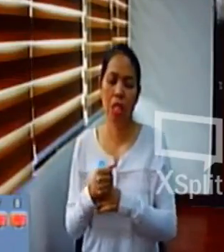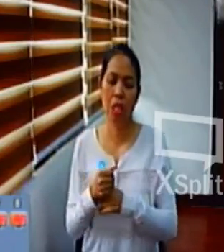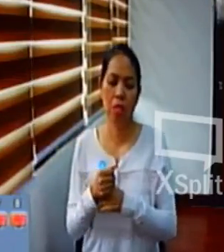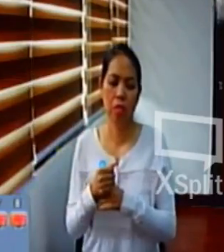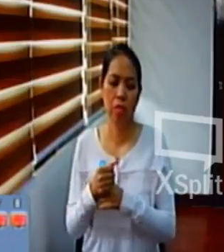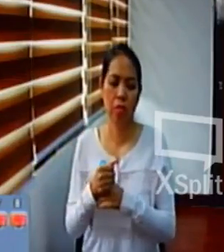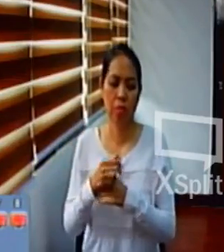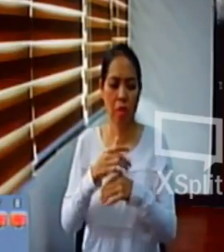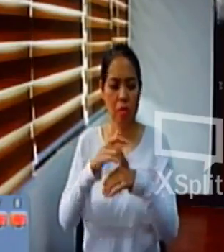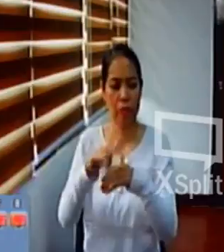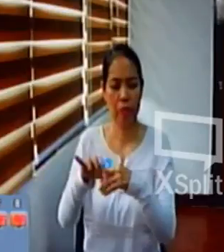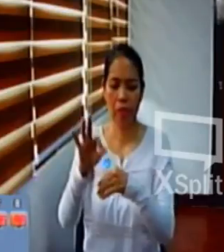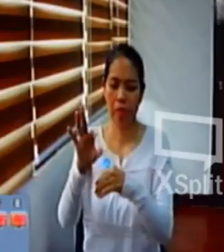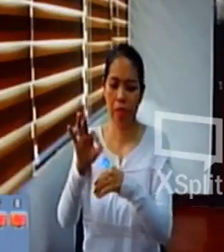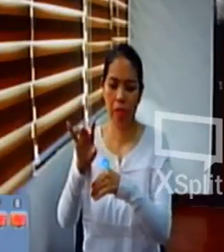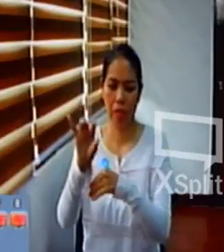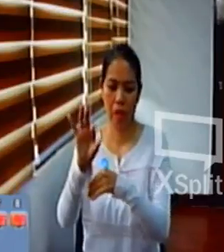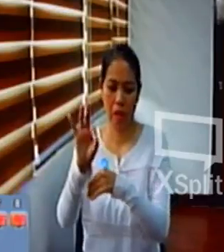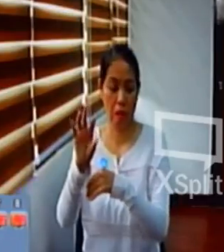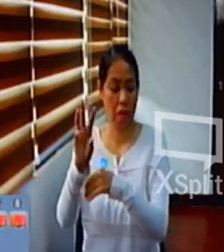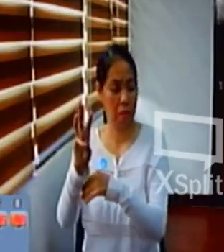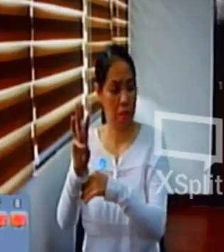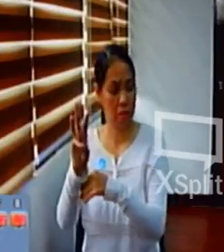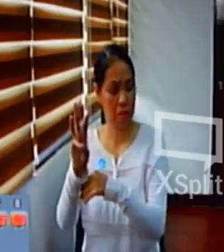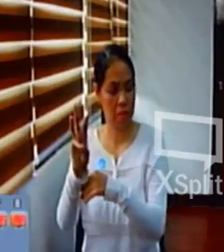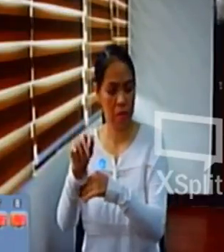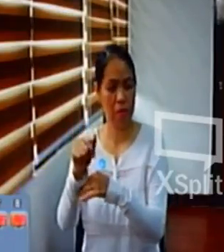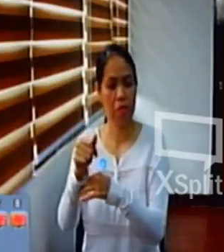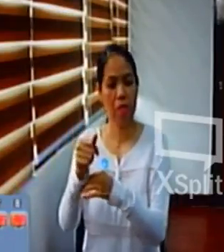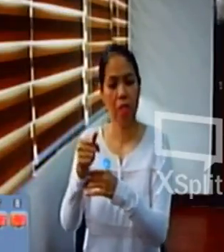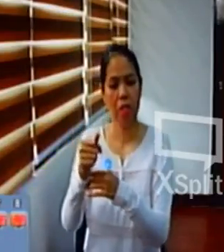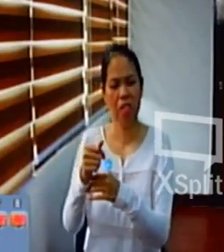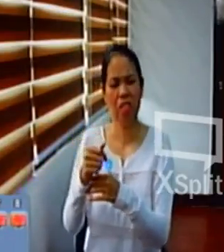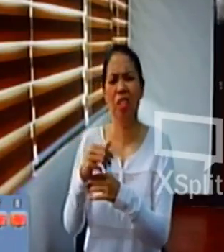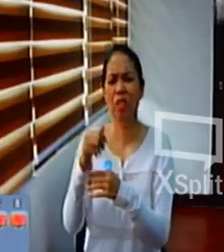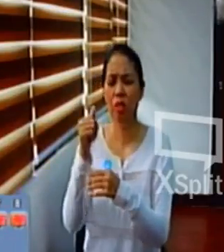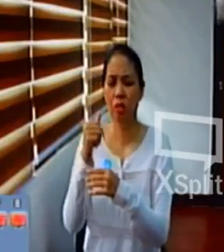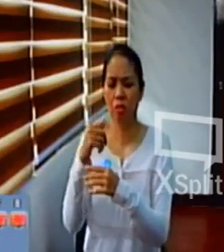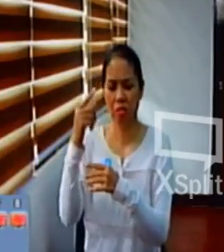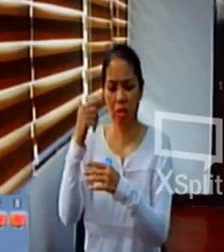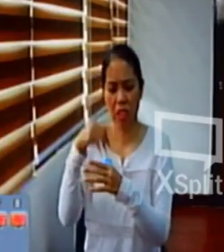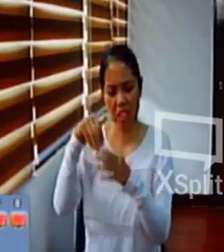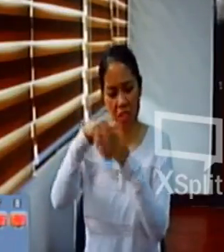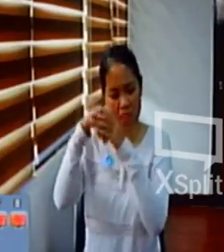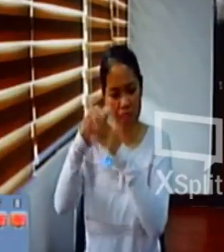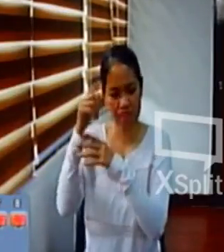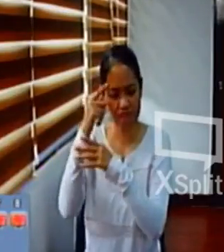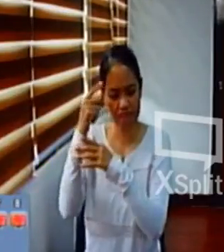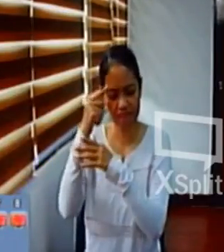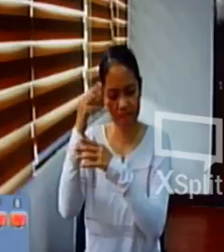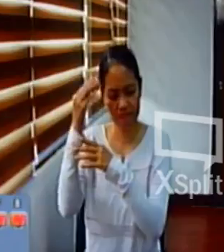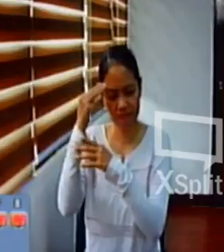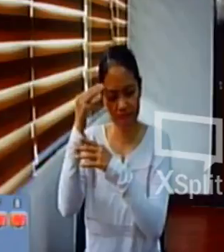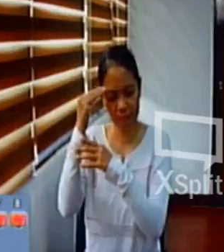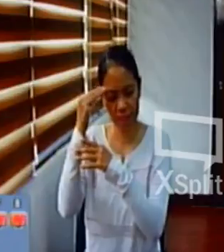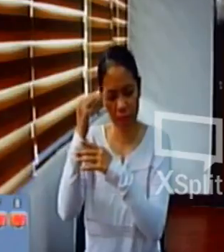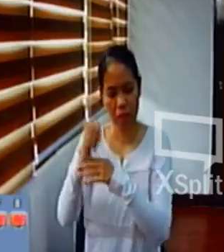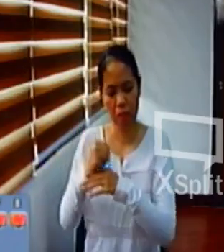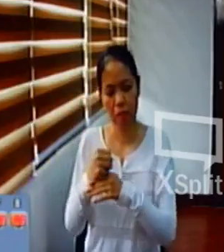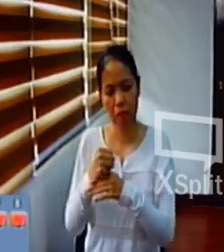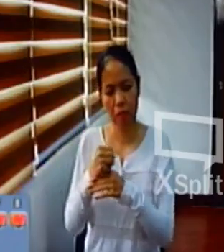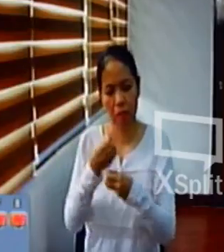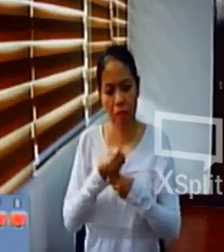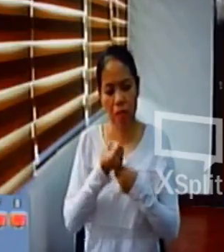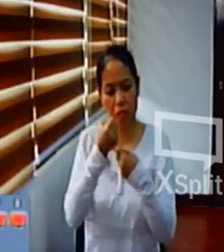1996, this is already in our minds. Of course, we proposed these